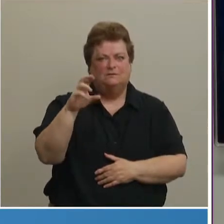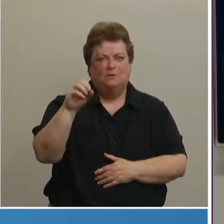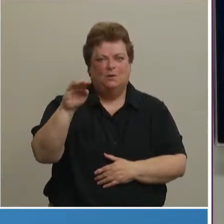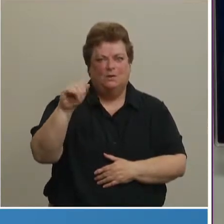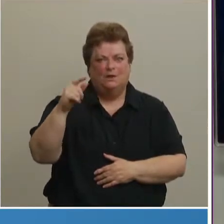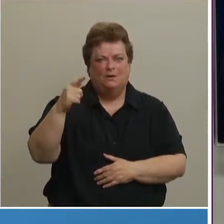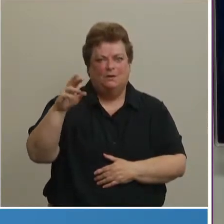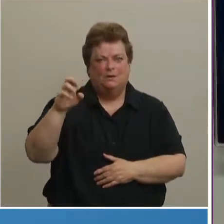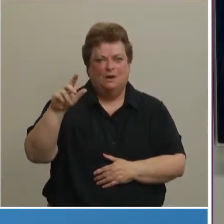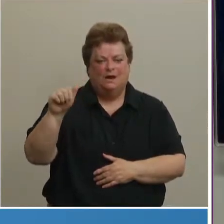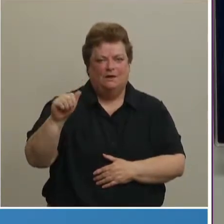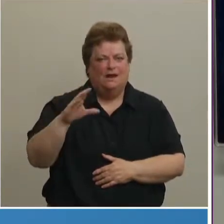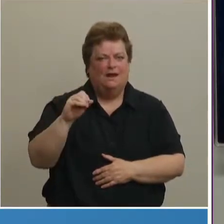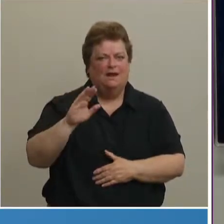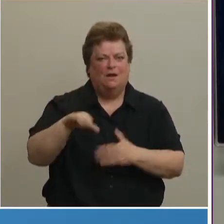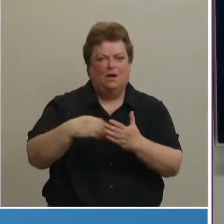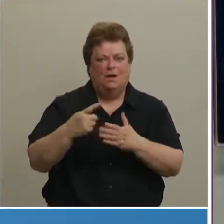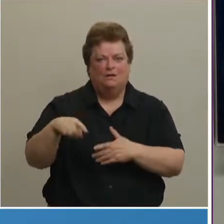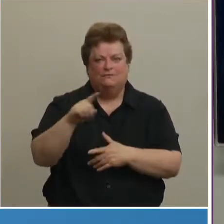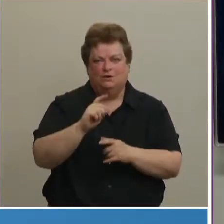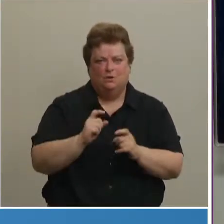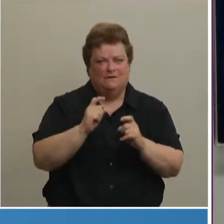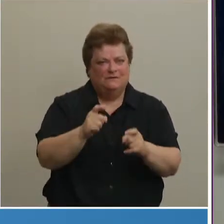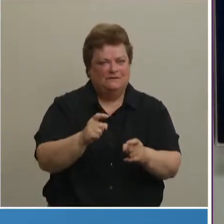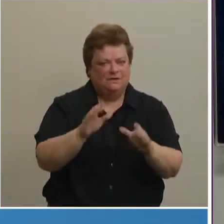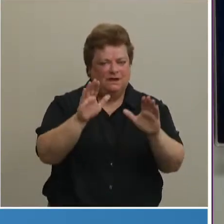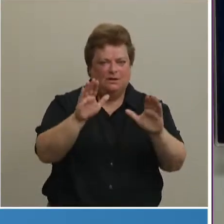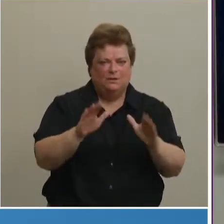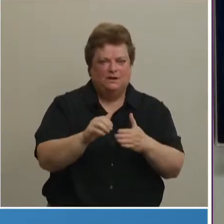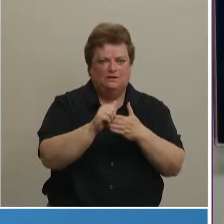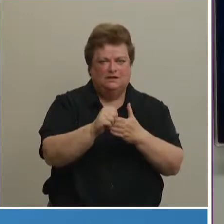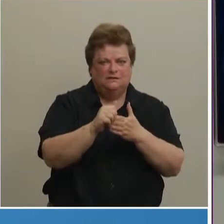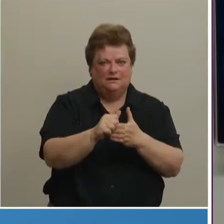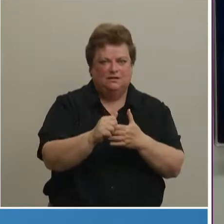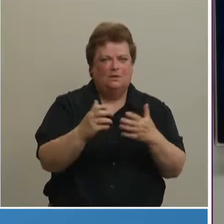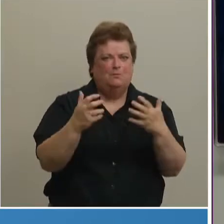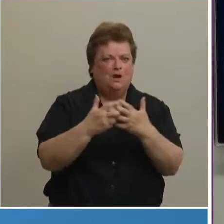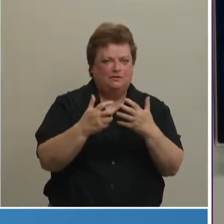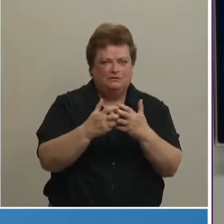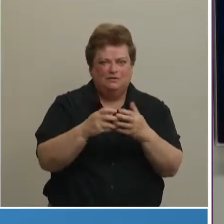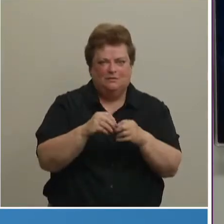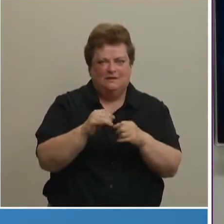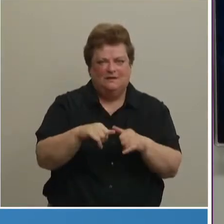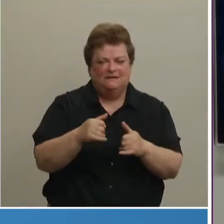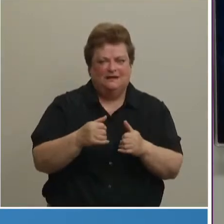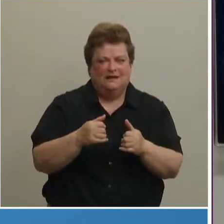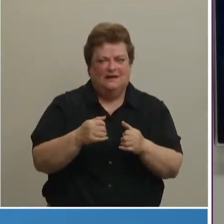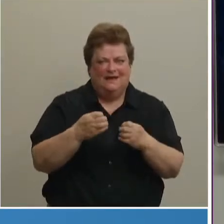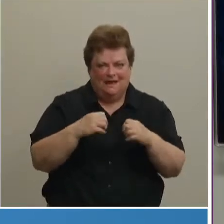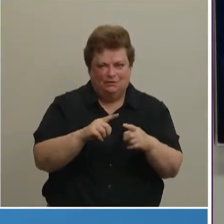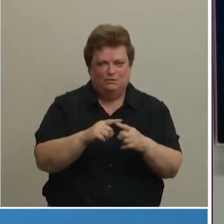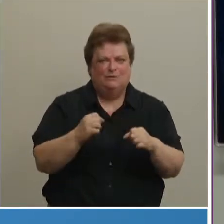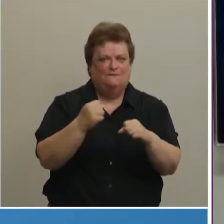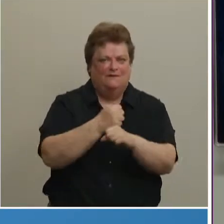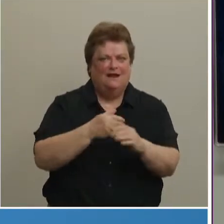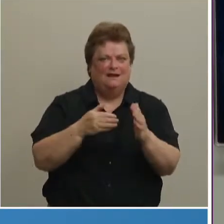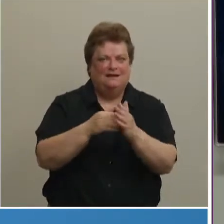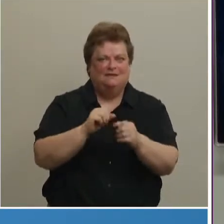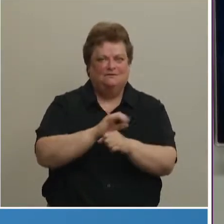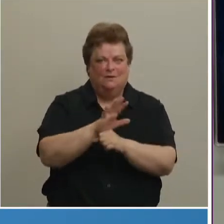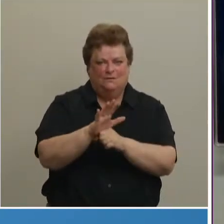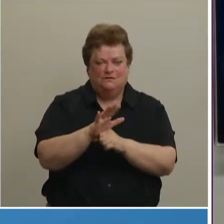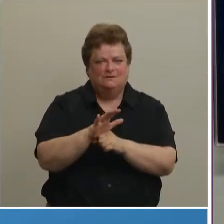team. All of you have provided such incredible leadership and partnership in this effort to end the pandemic, and that partnership means so